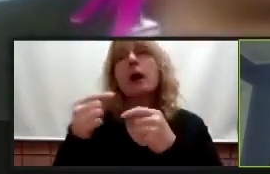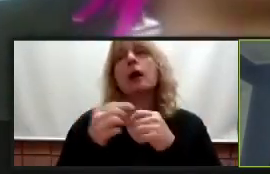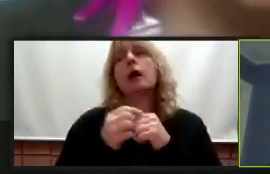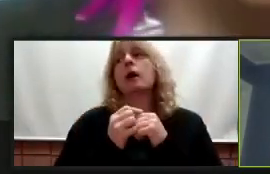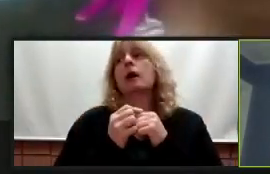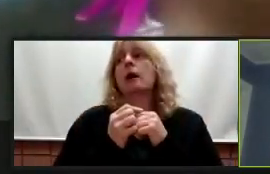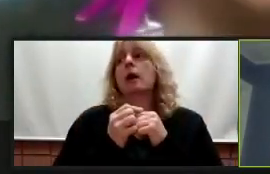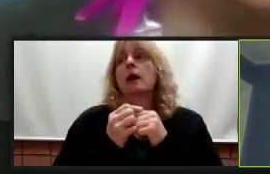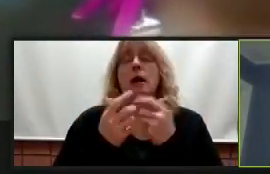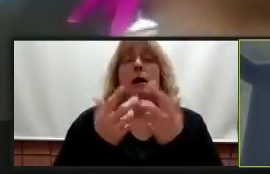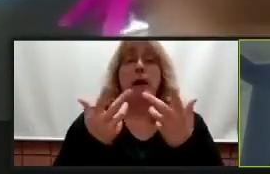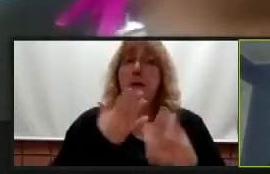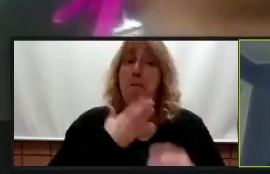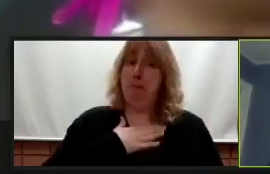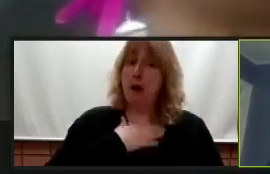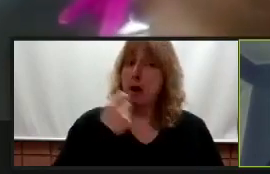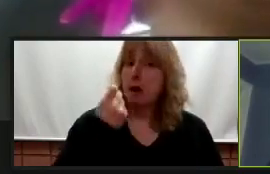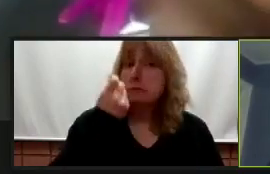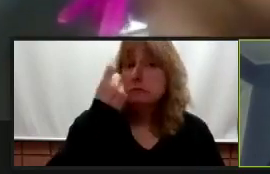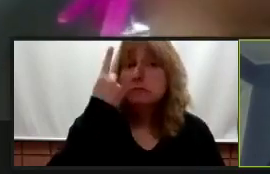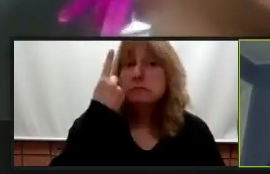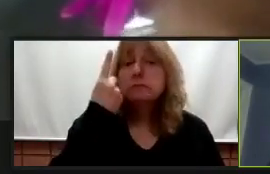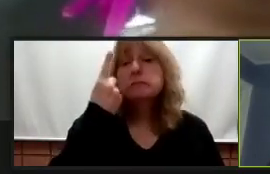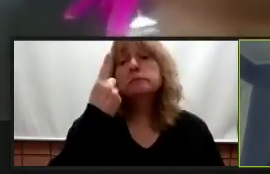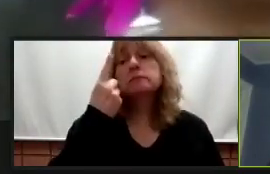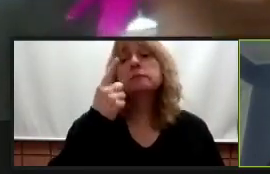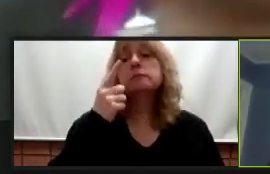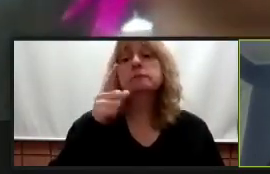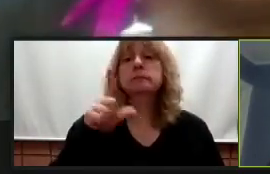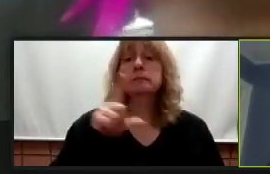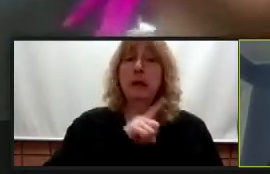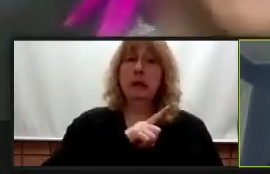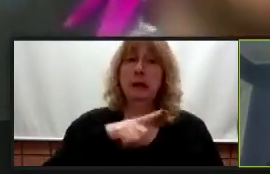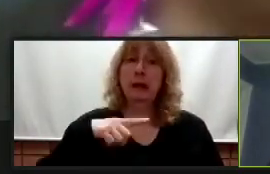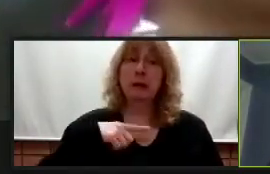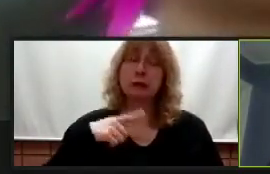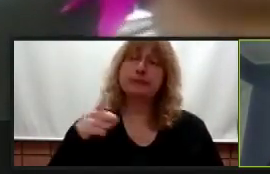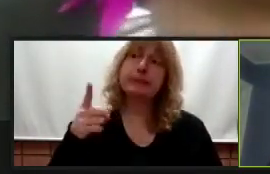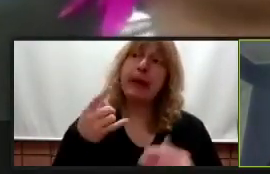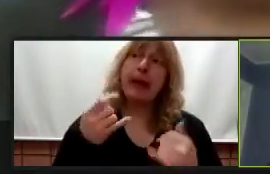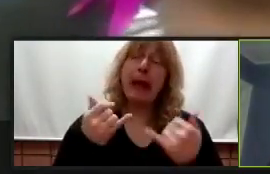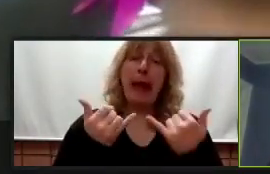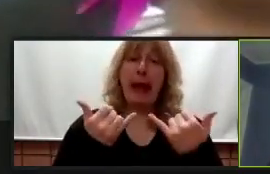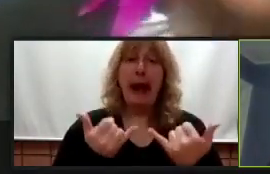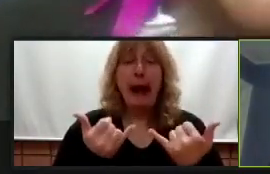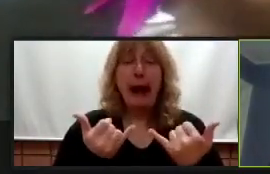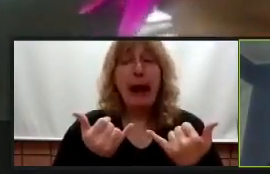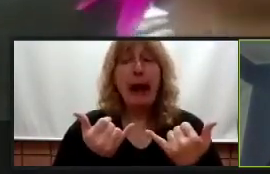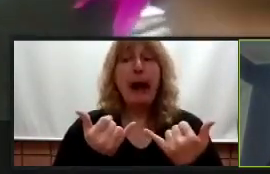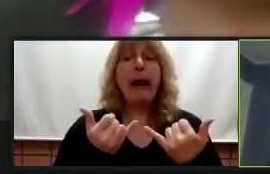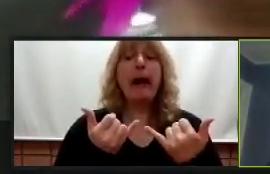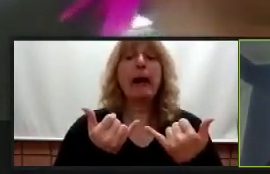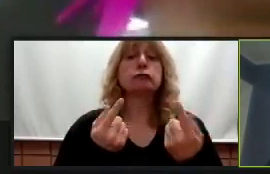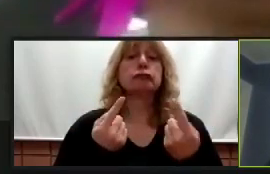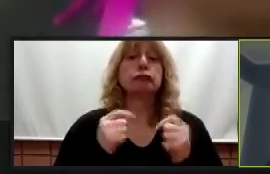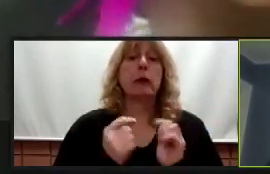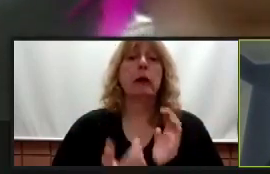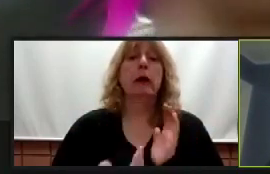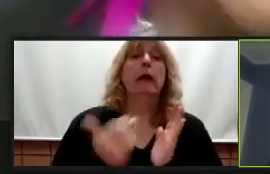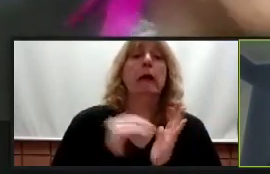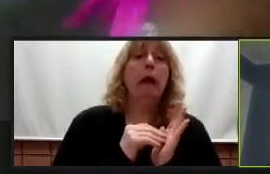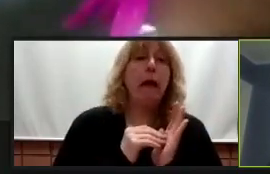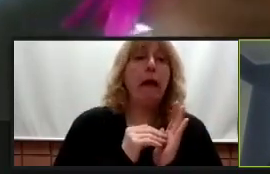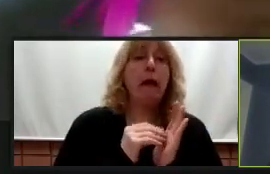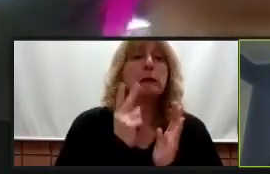forth. My understanding is that the legislature has now attempted again to try to see if